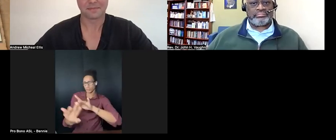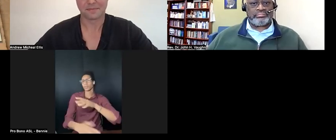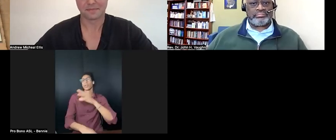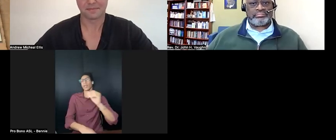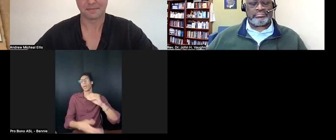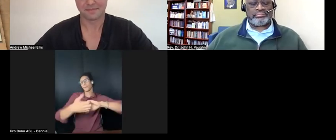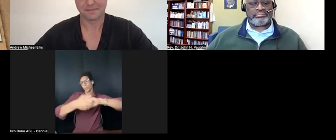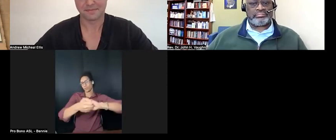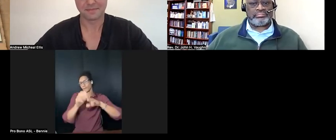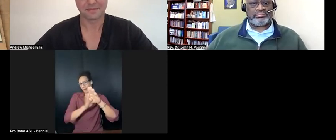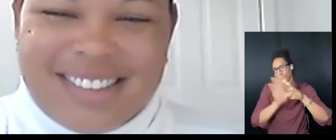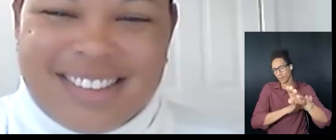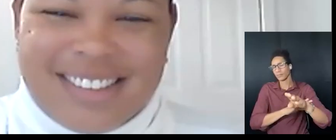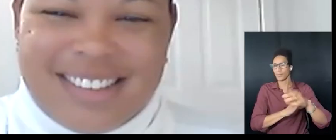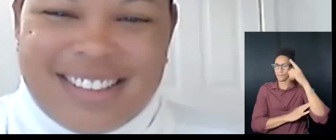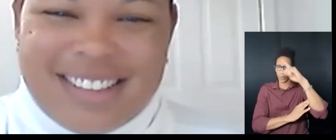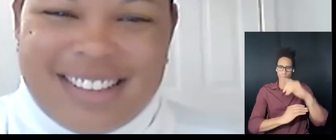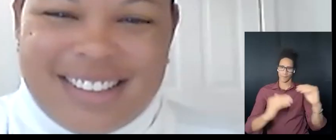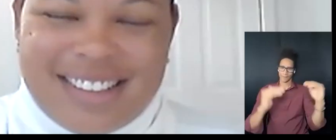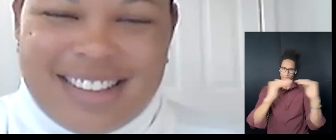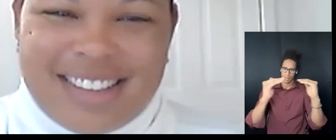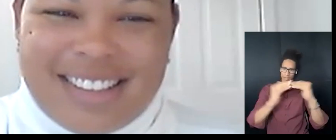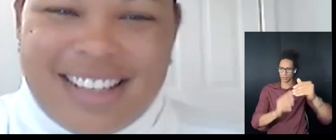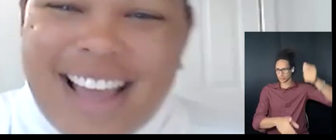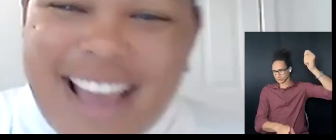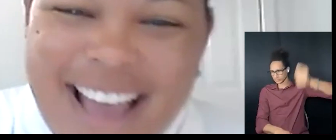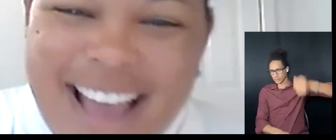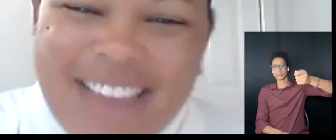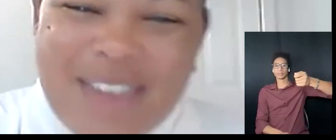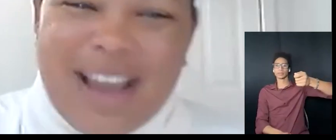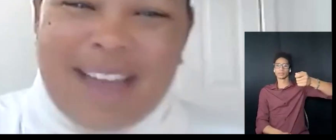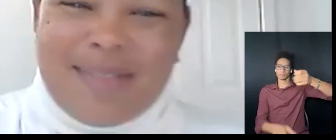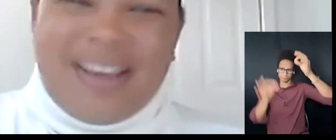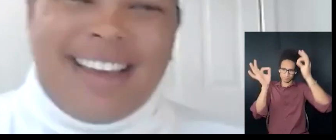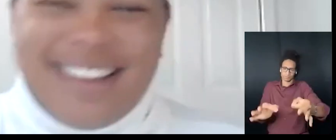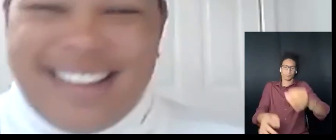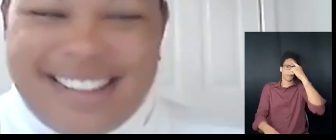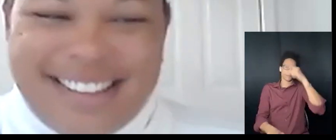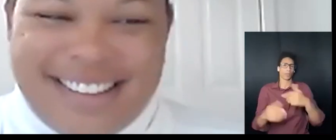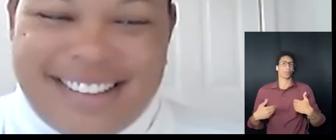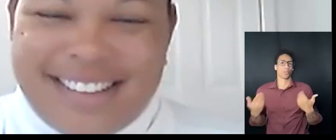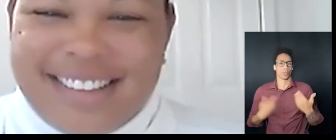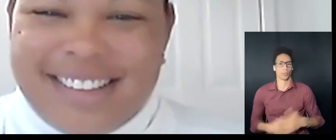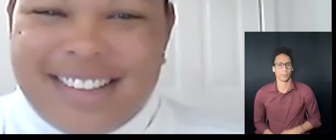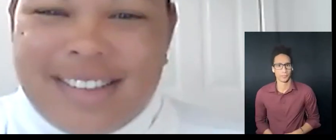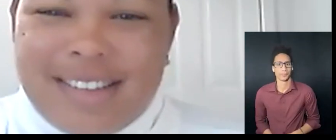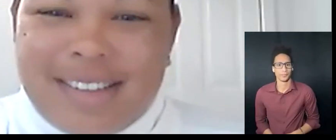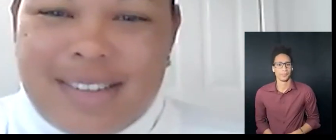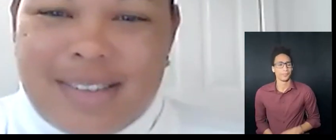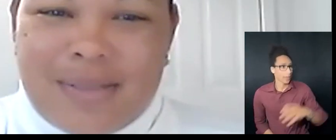Fair Sentencing of Youth. Welcome, Catherine. Hi, thank you for having me.